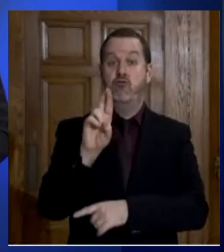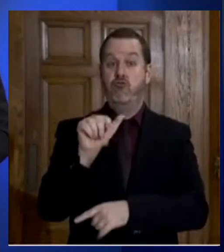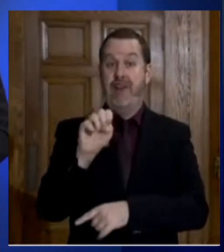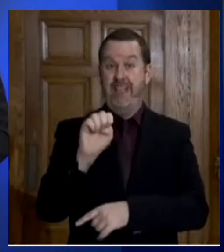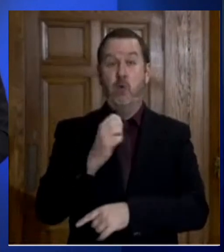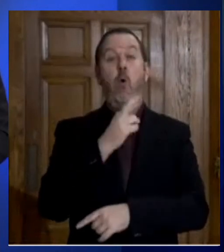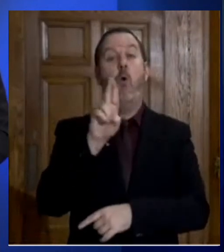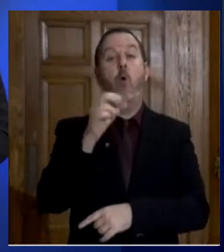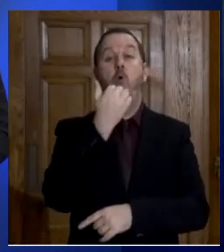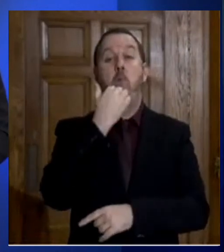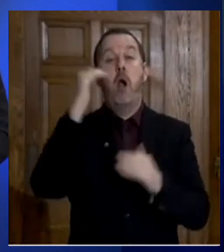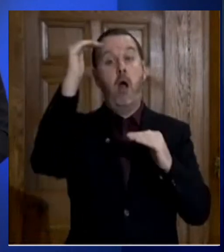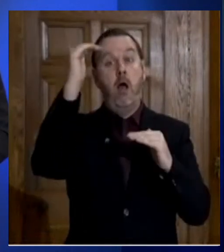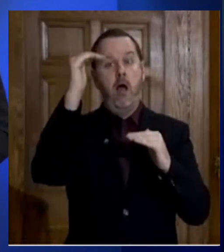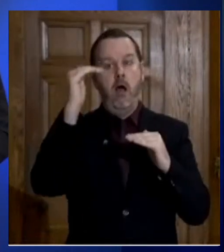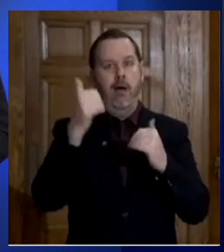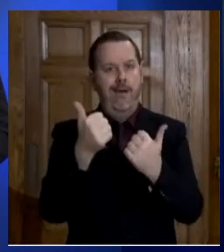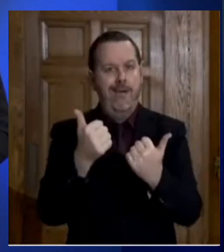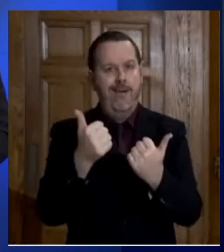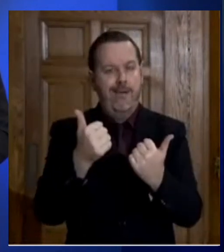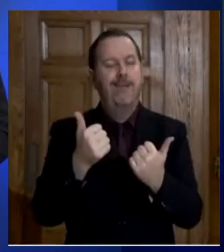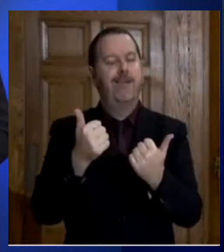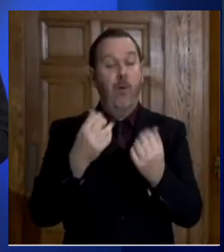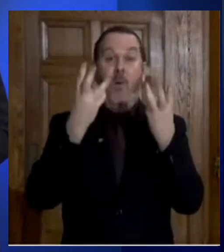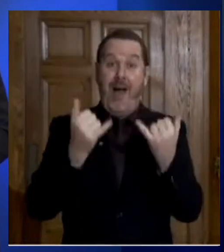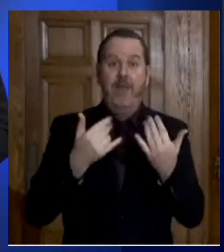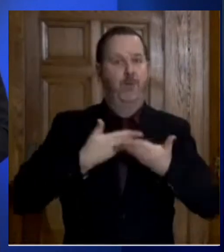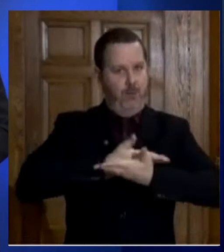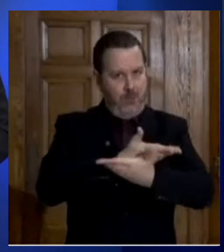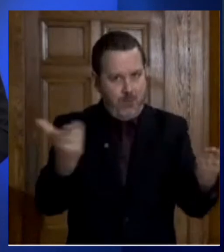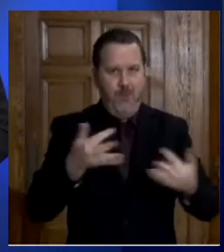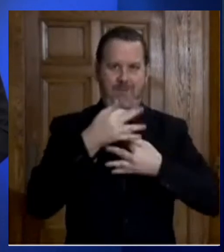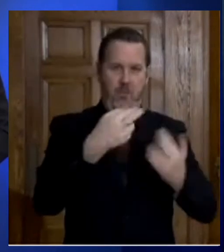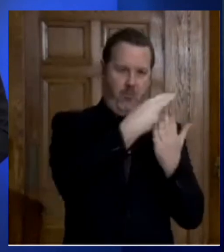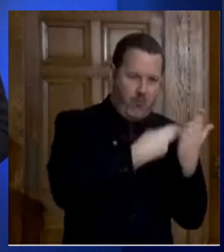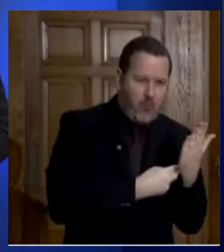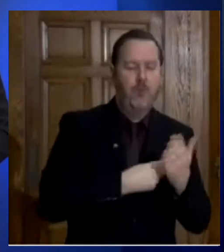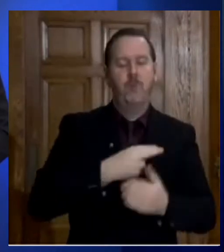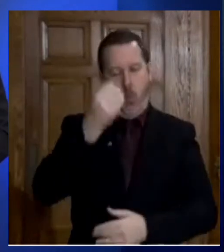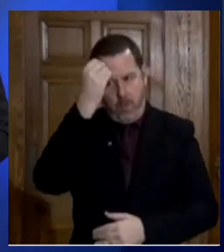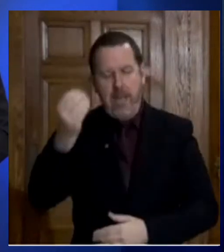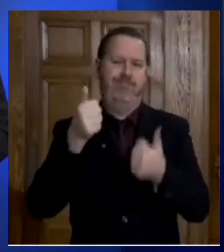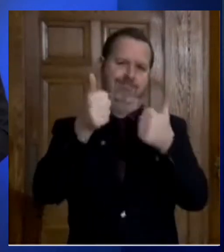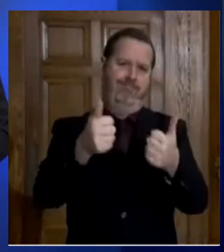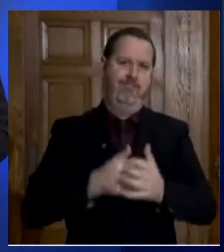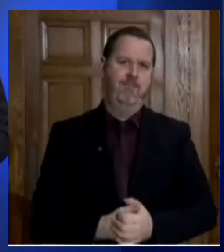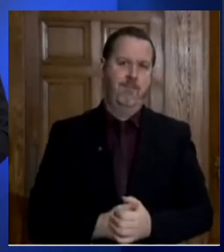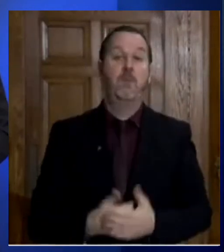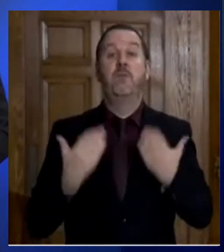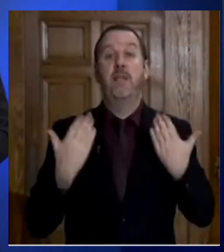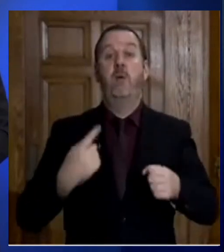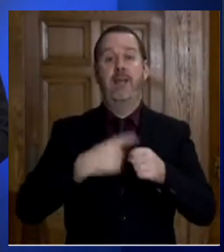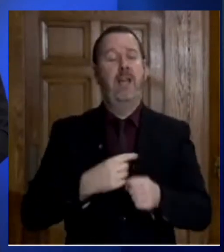you who has followed the advice and adhered to the restrictions. So for now, I'm once again asking everyone to stick with